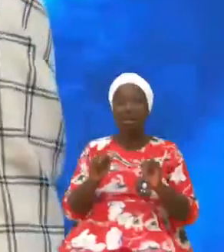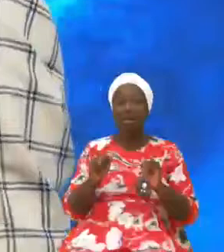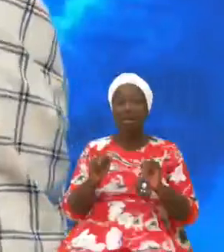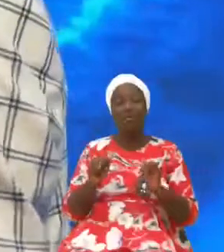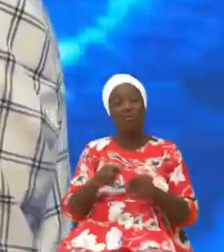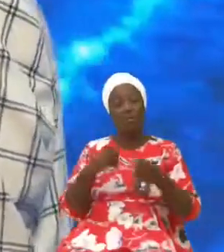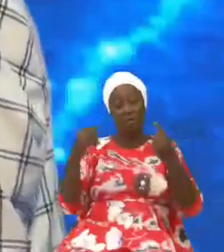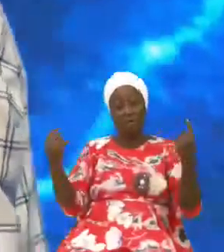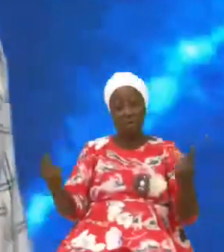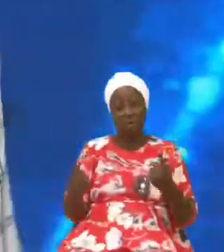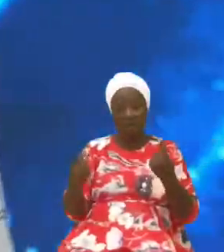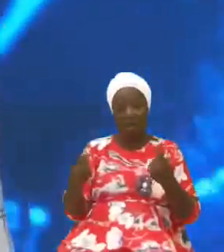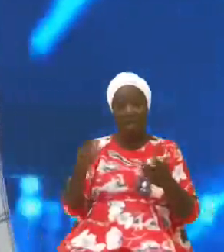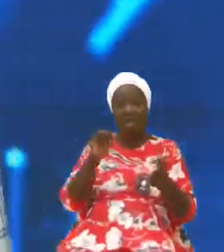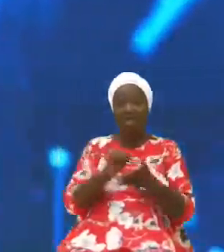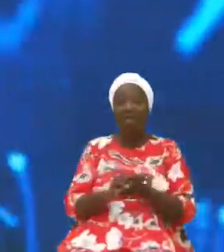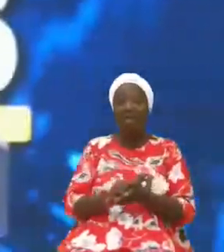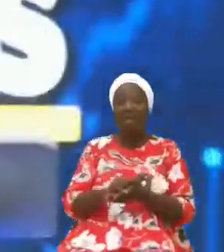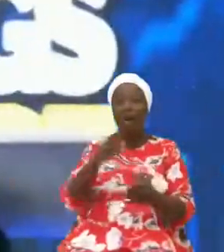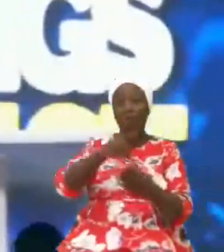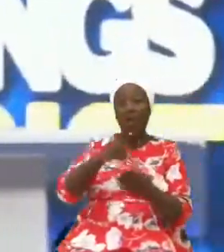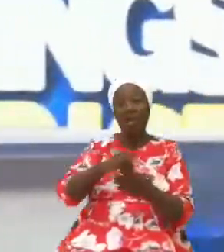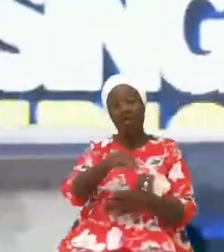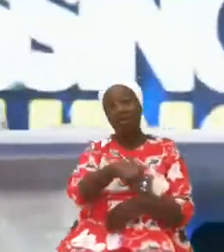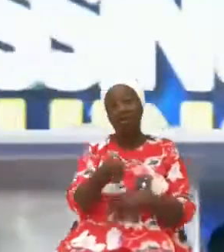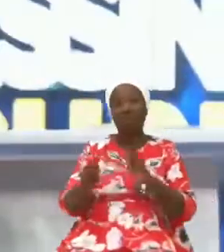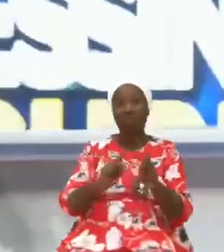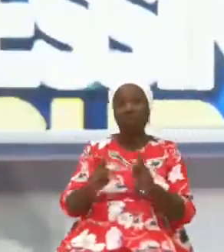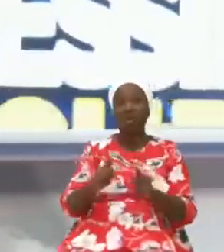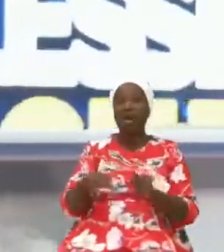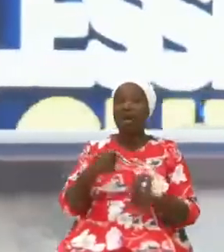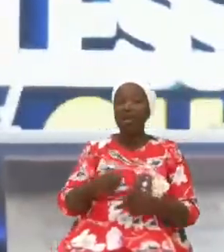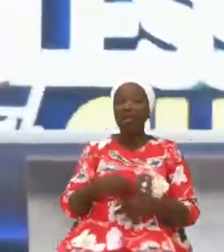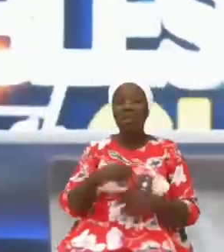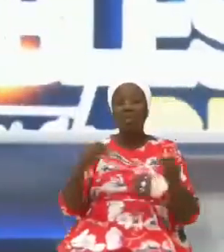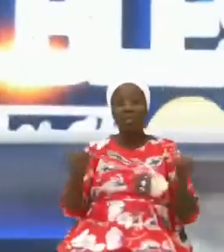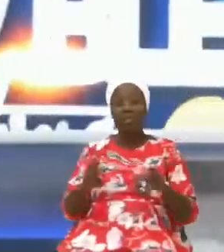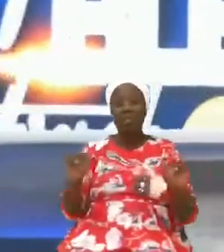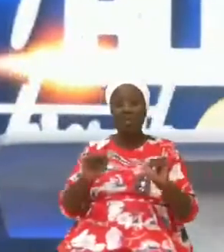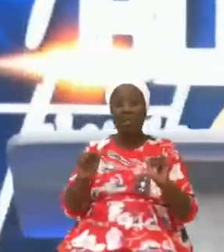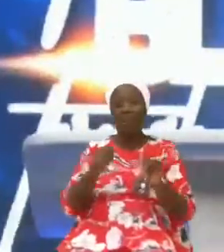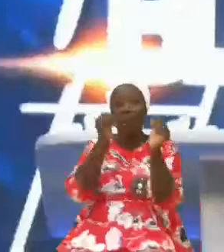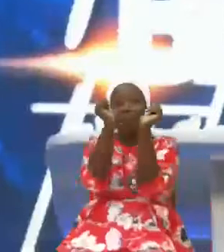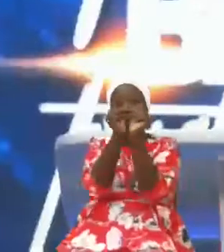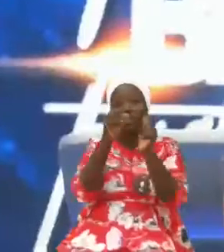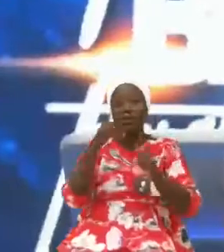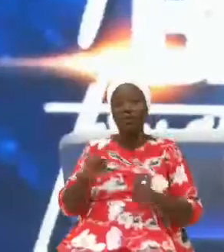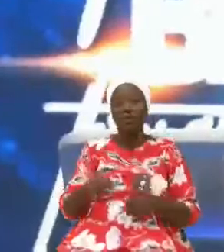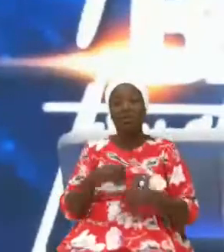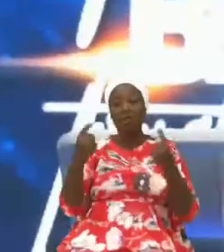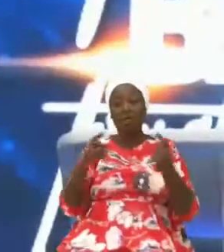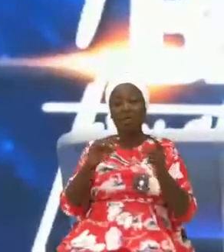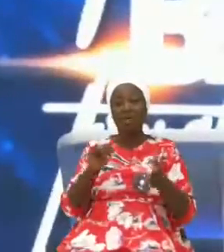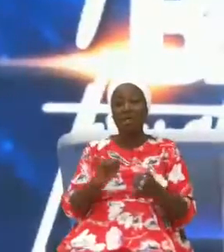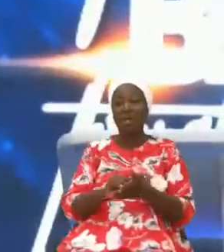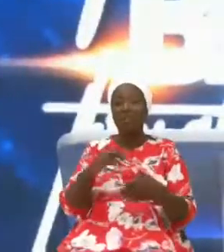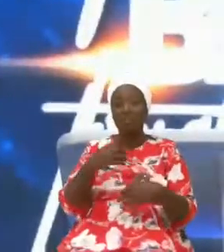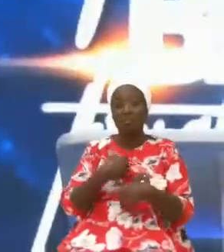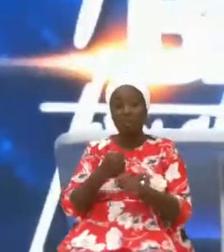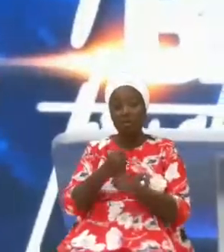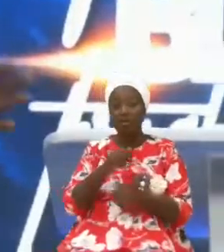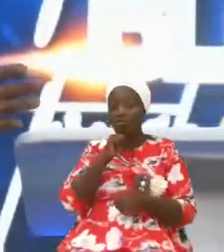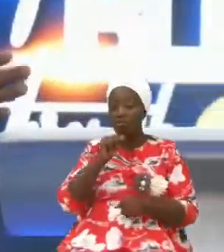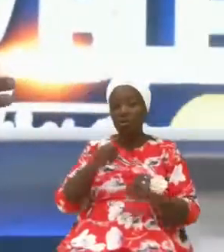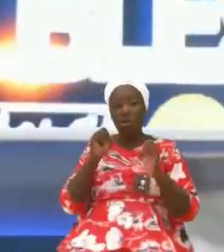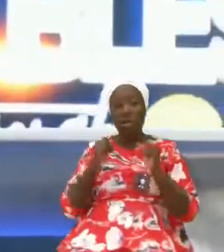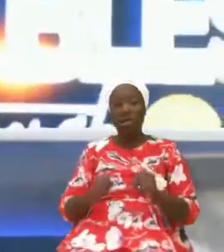people. The same bondage of sin that paralyzes other people, the same bondage of